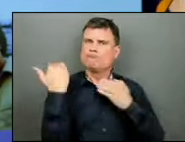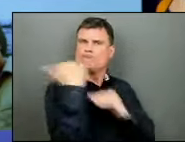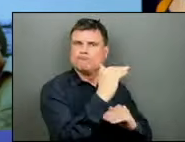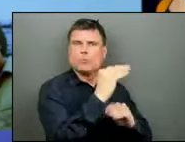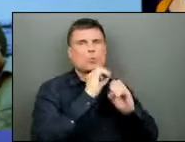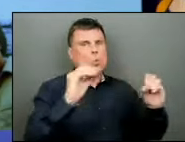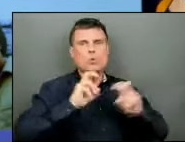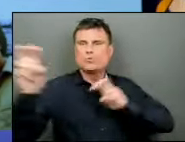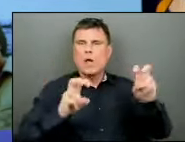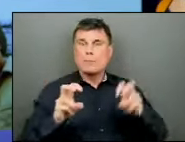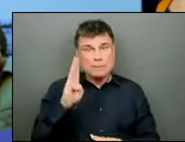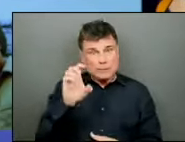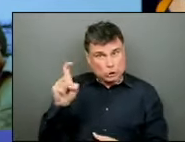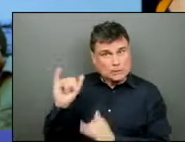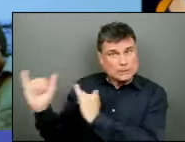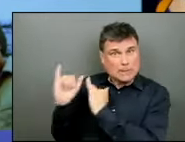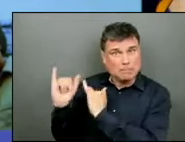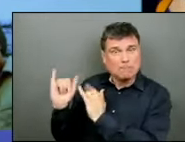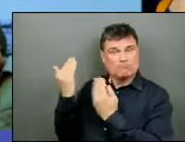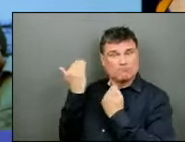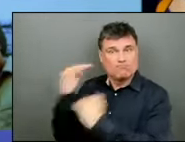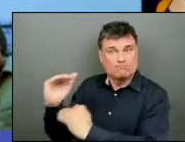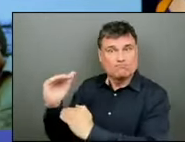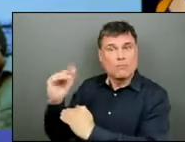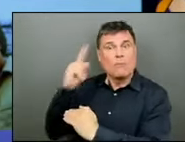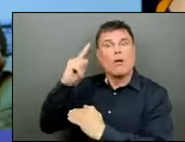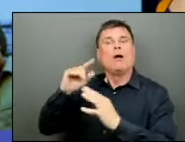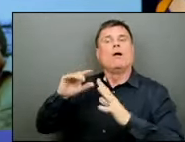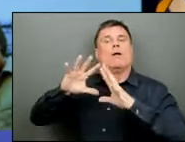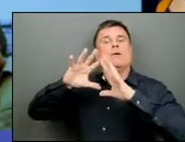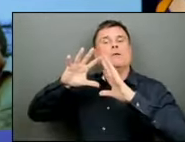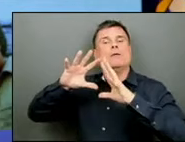is reconsidering, given the rise of the variants? You just mentioned